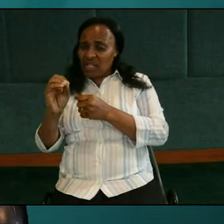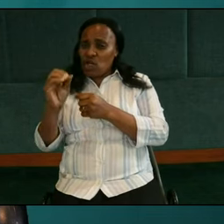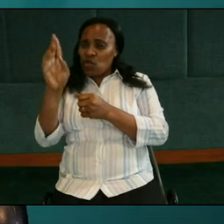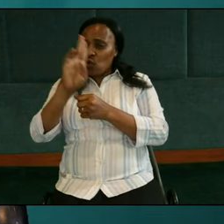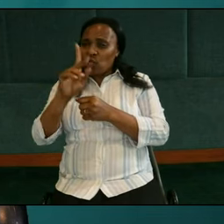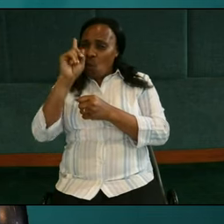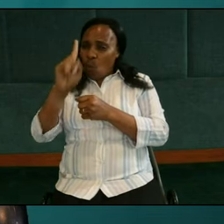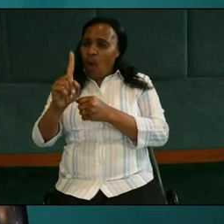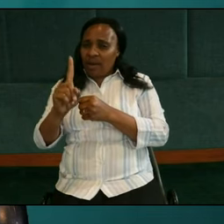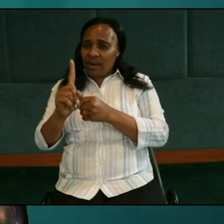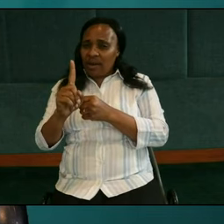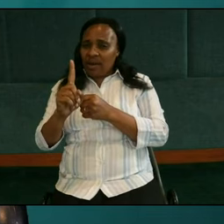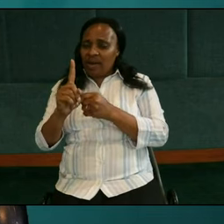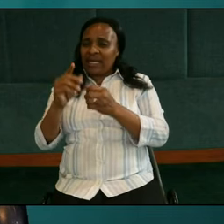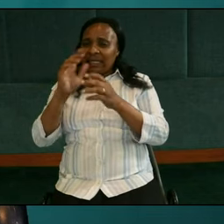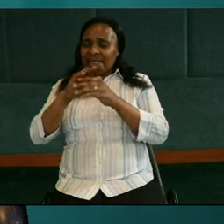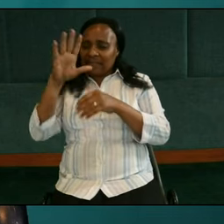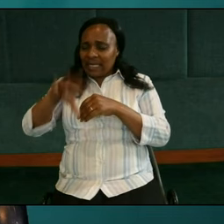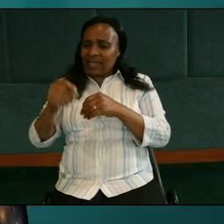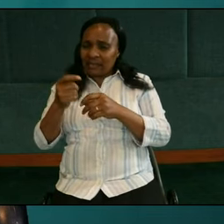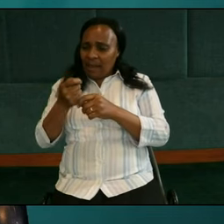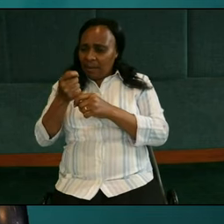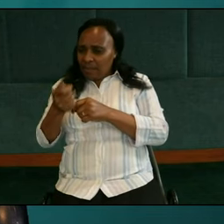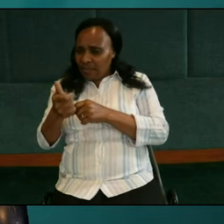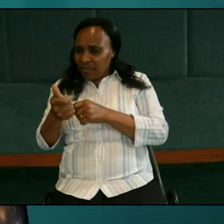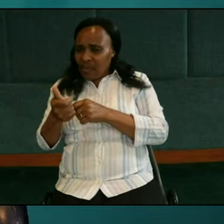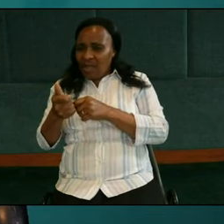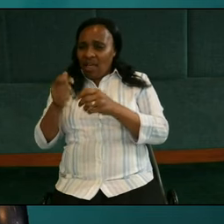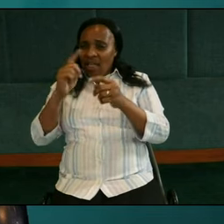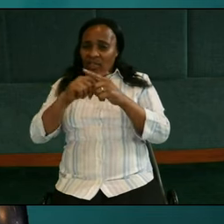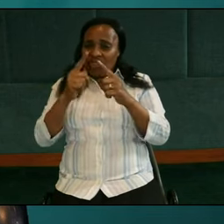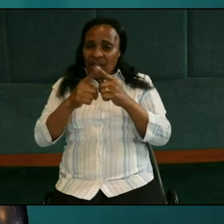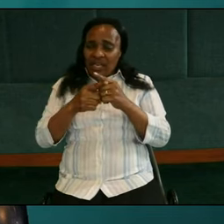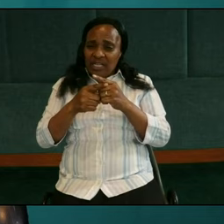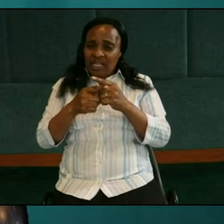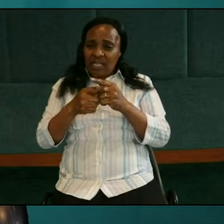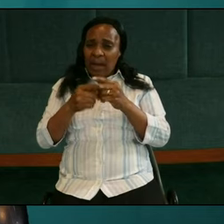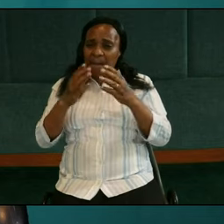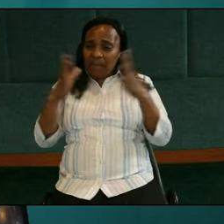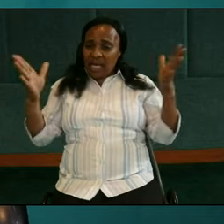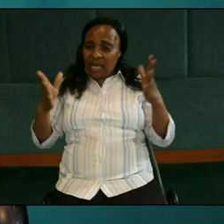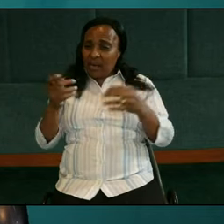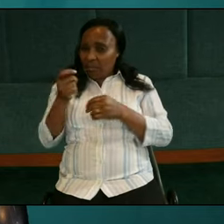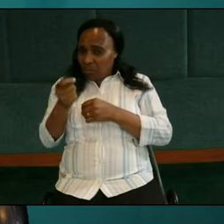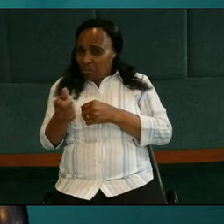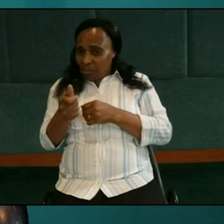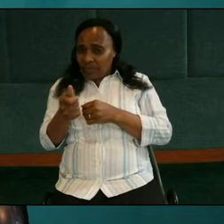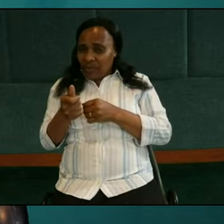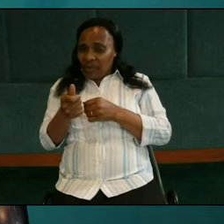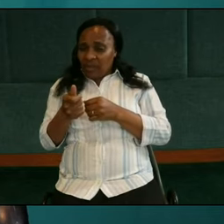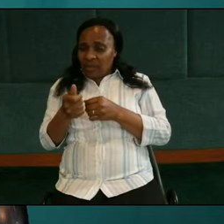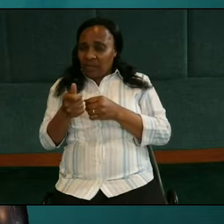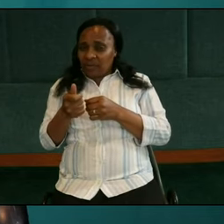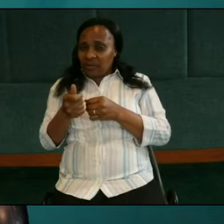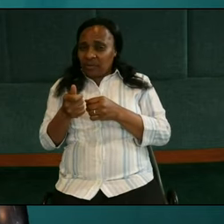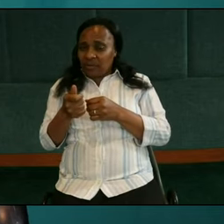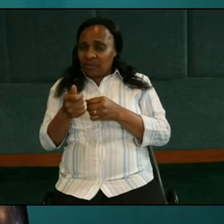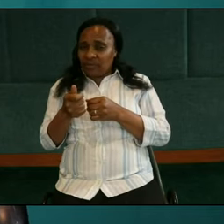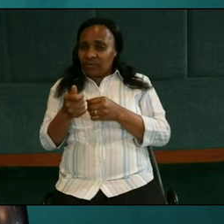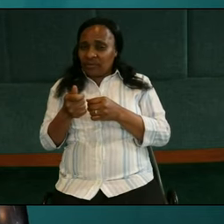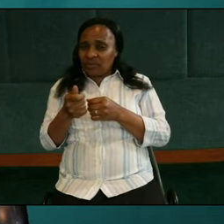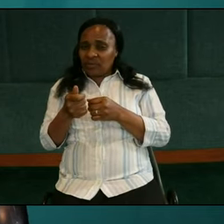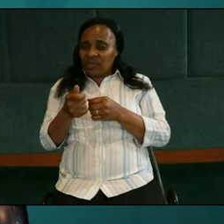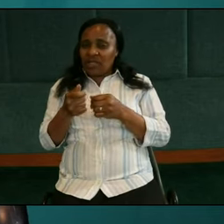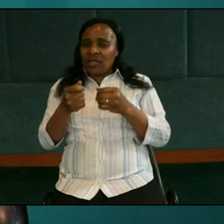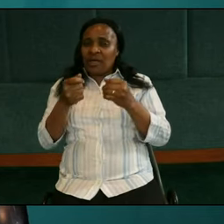lighter. So take the lighter and then with the it's a big lighter. So it's okay. I've never seen such a lighter,